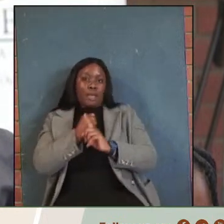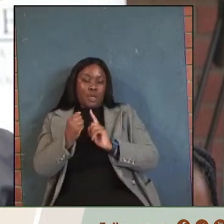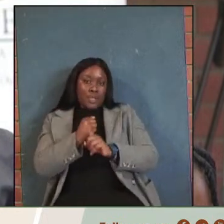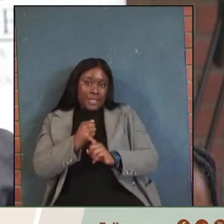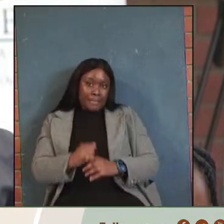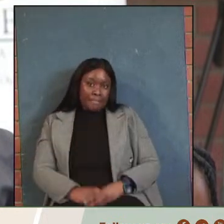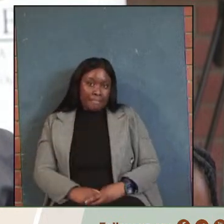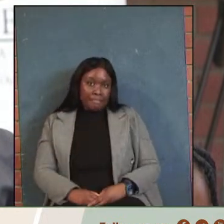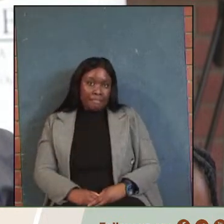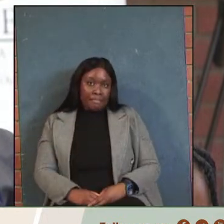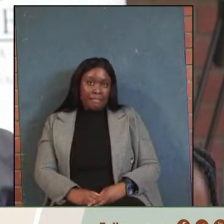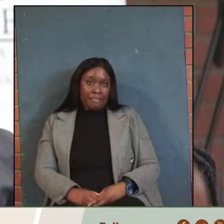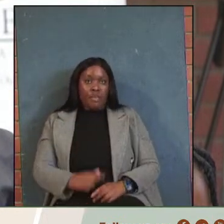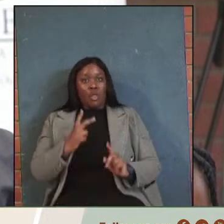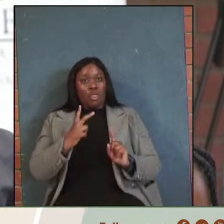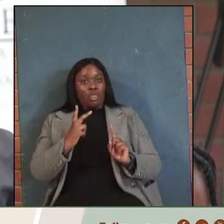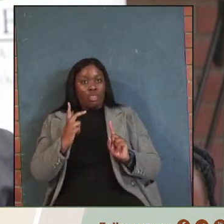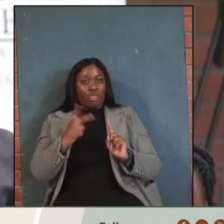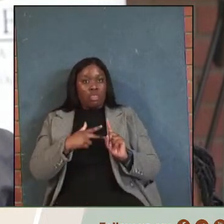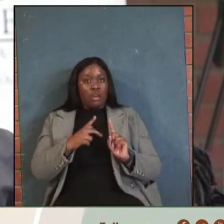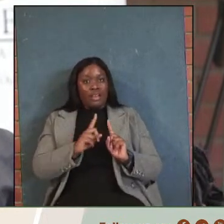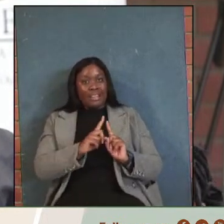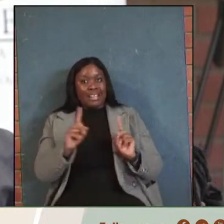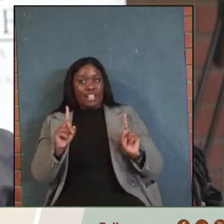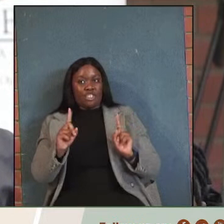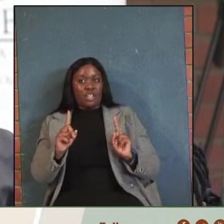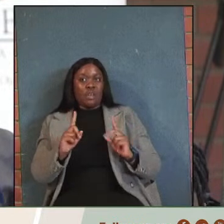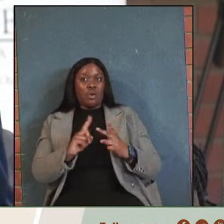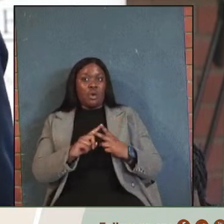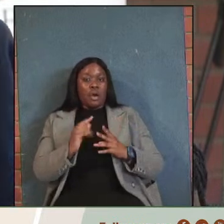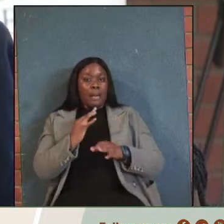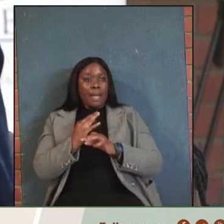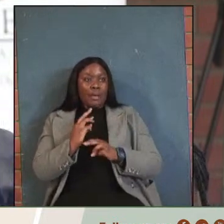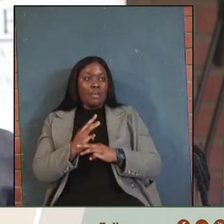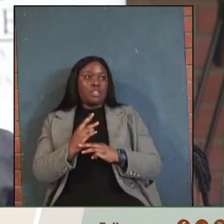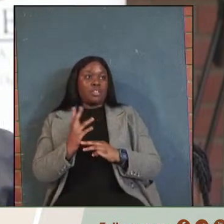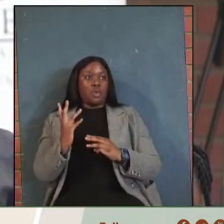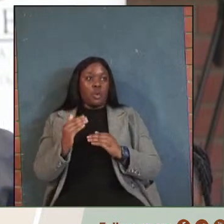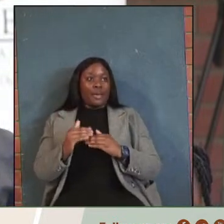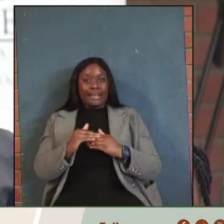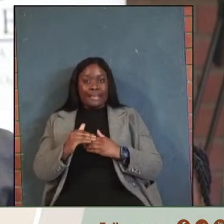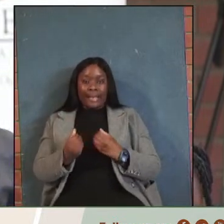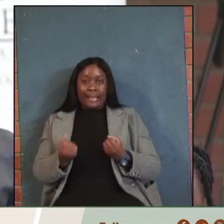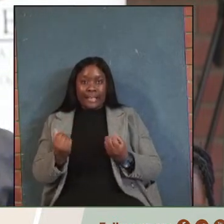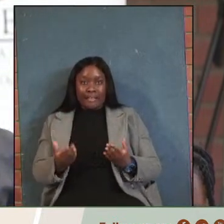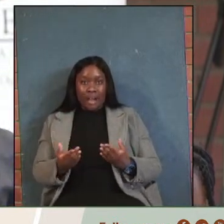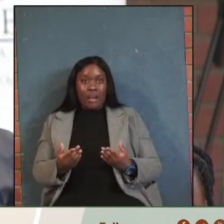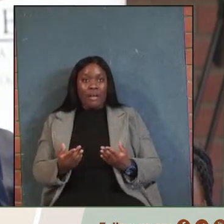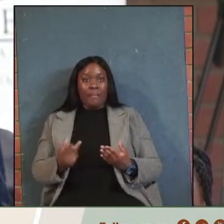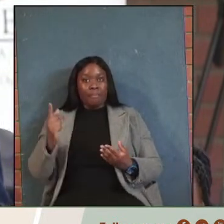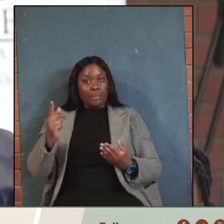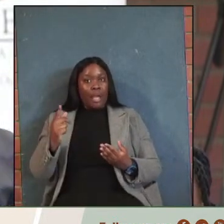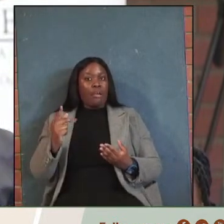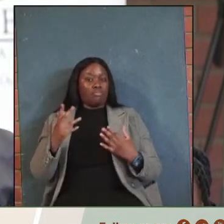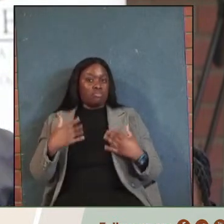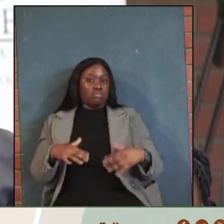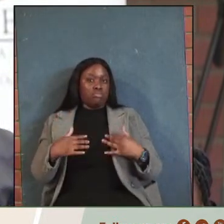self-esteem. Neglection is when parents or caregivers who are continually unavailable for the child are considered